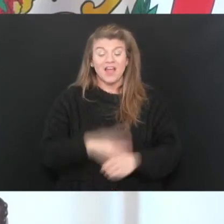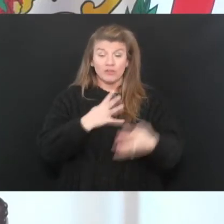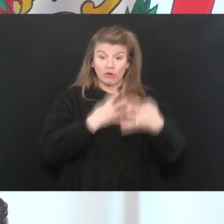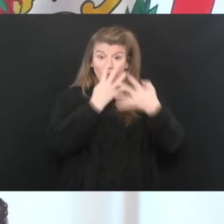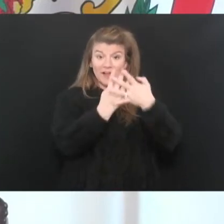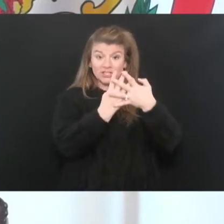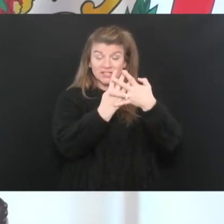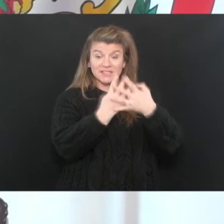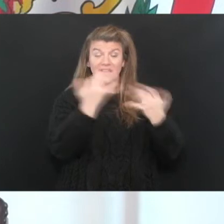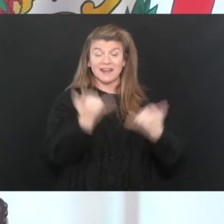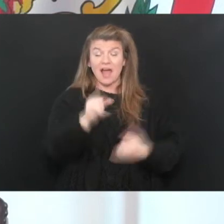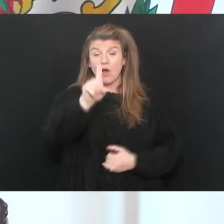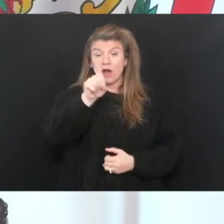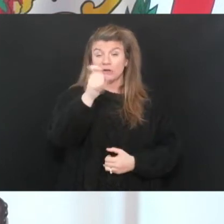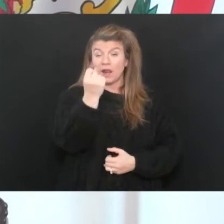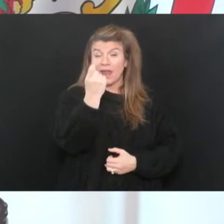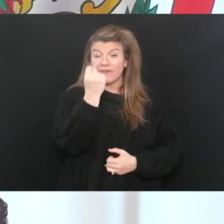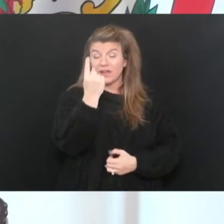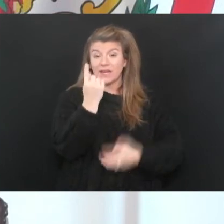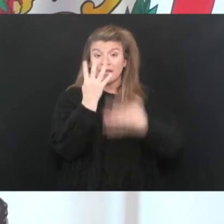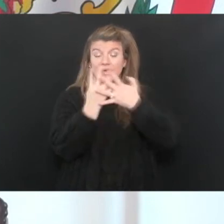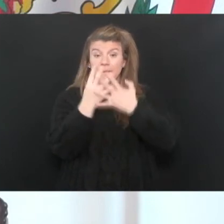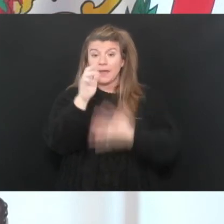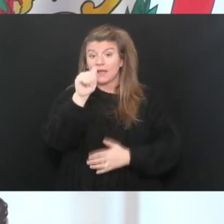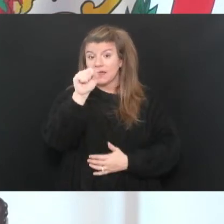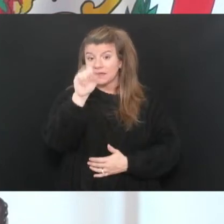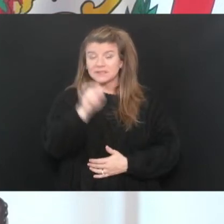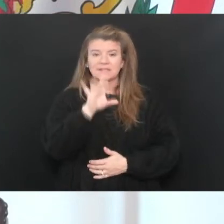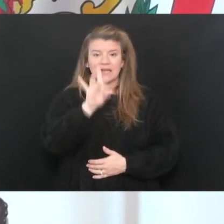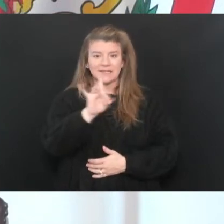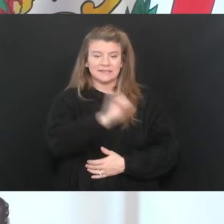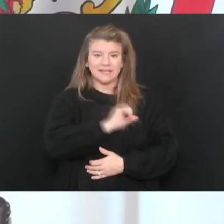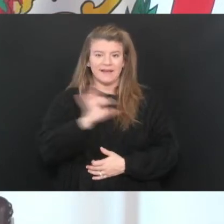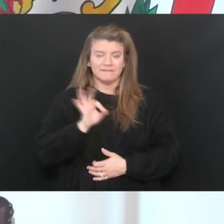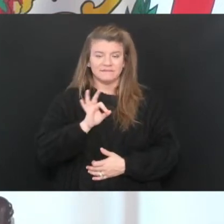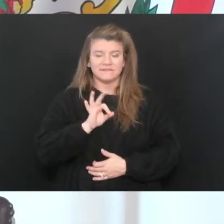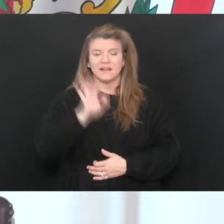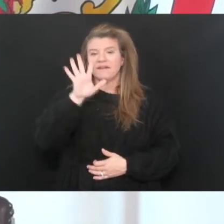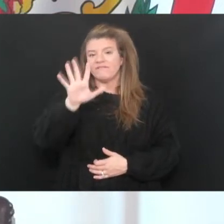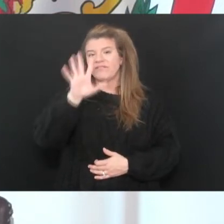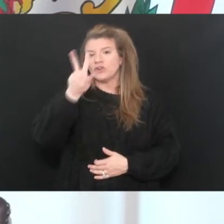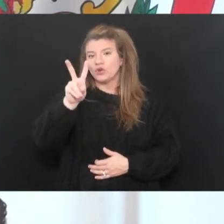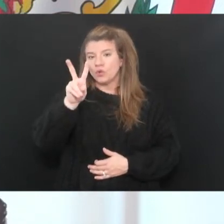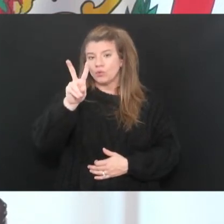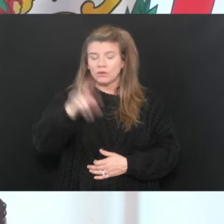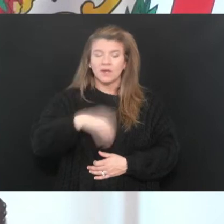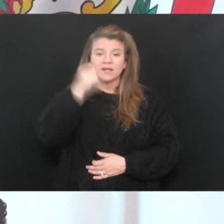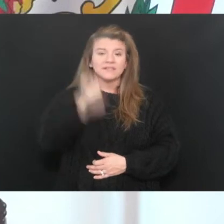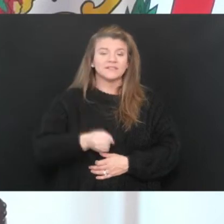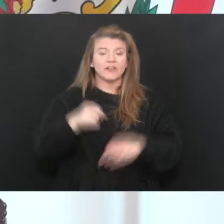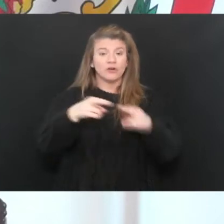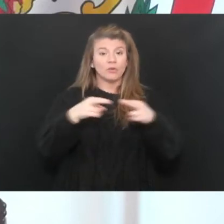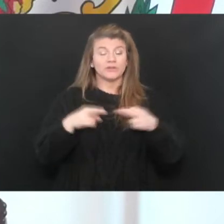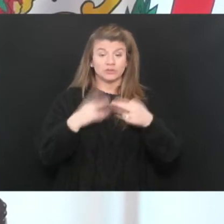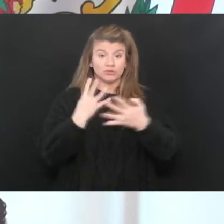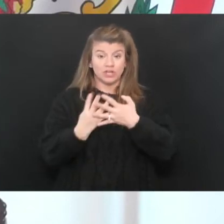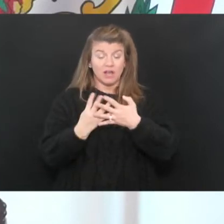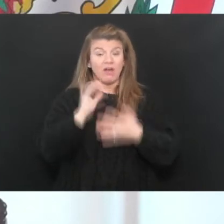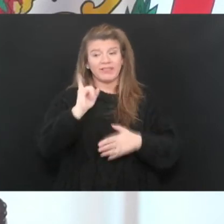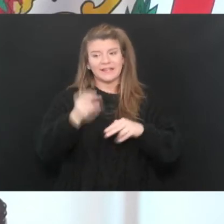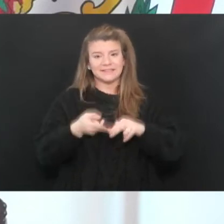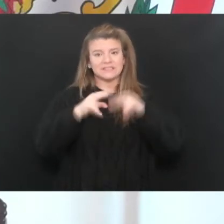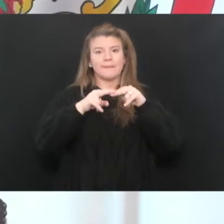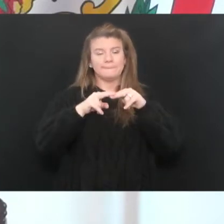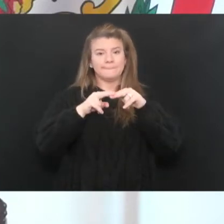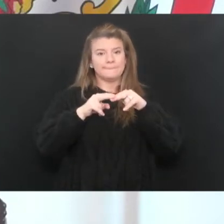corrections, we're at 111 inmate cases now and 8 staff. It's 52 at the Southern Regional Jail. That's ticked